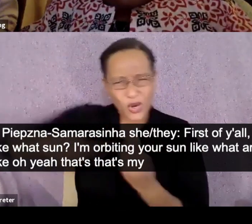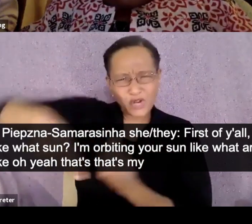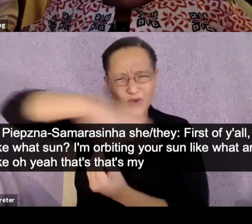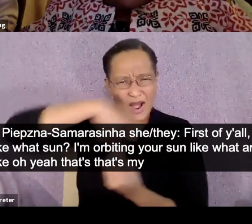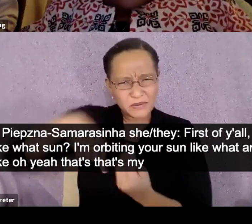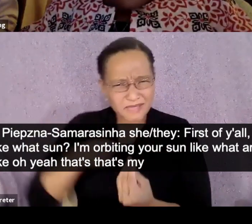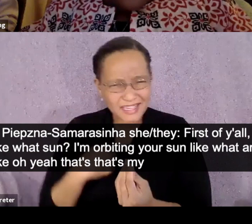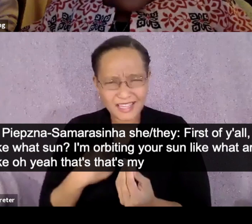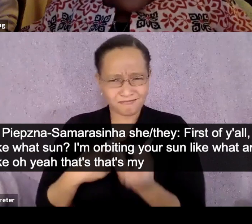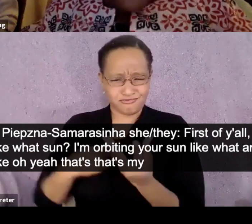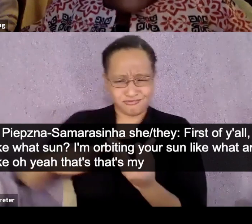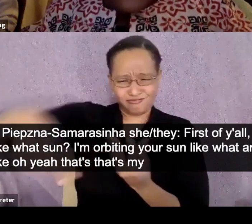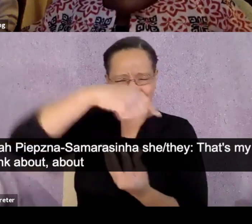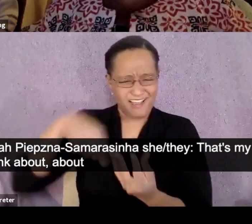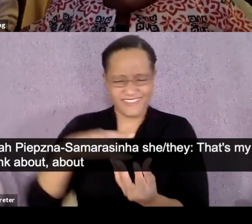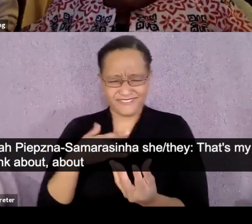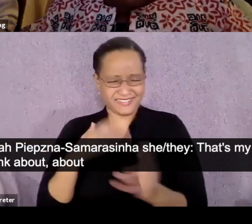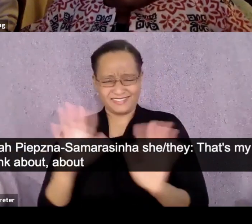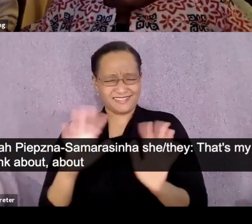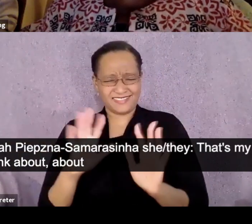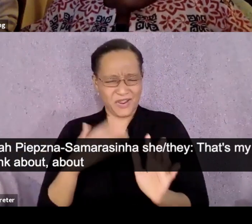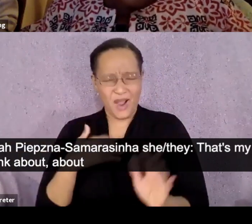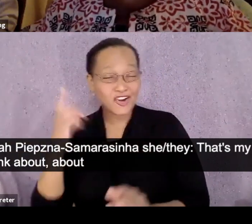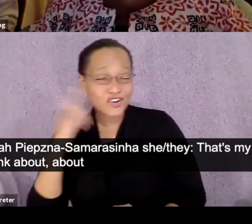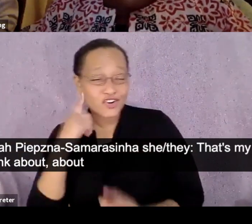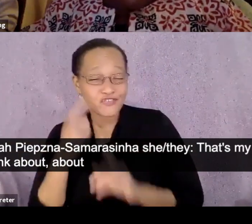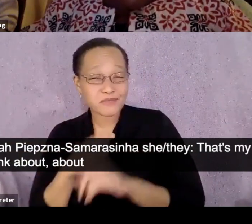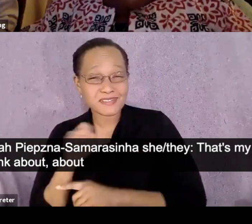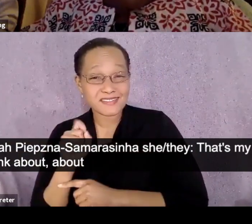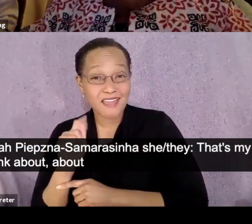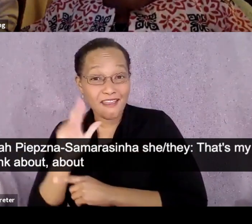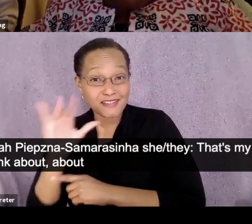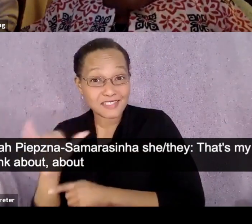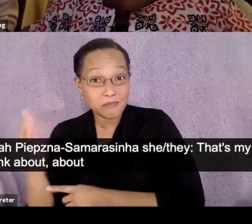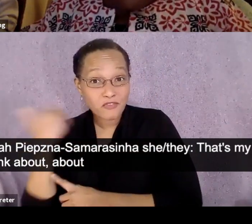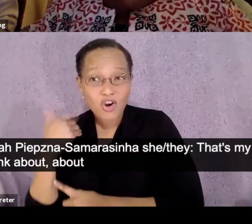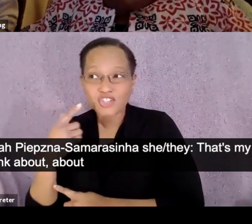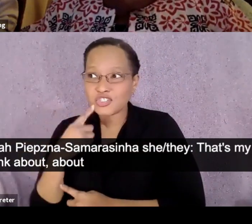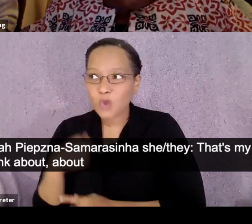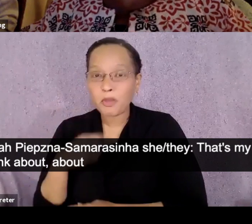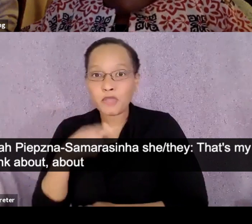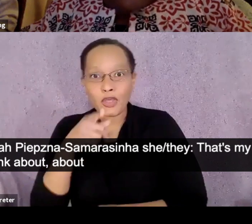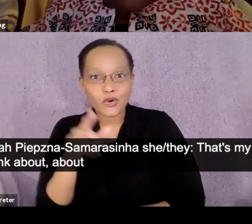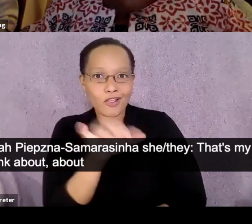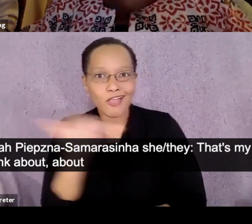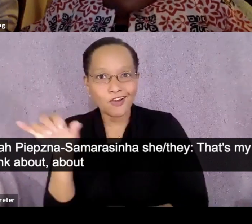yeah, she's always like, that's my sister, you know? And I just, yeah. Anyway, lots of things to think